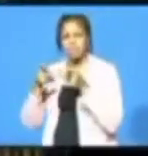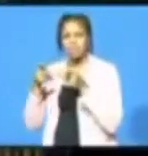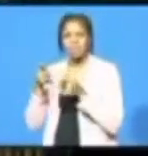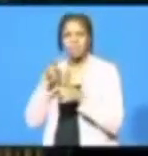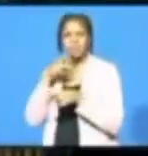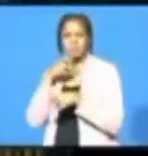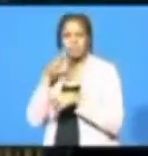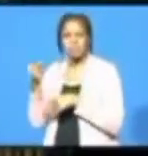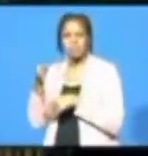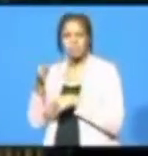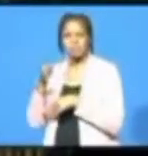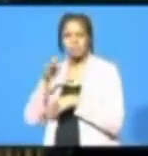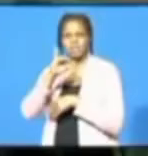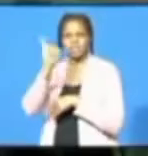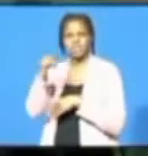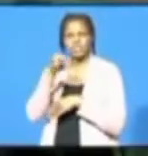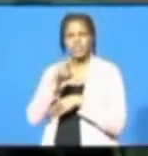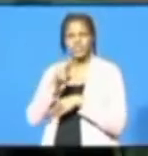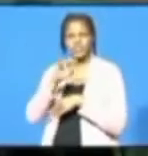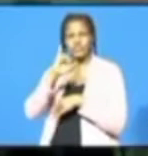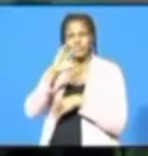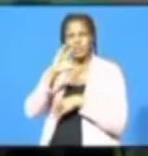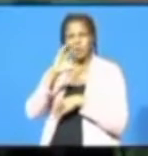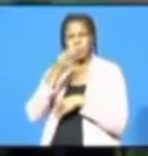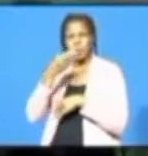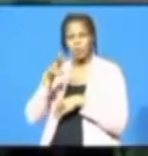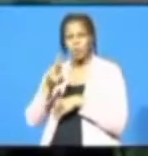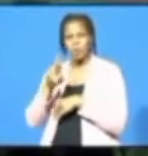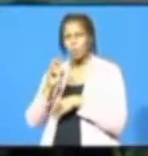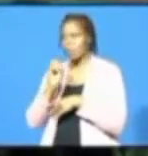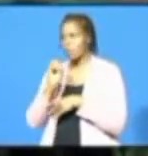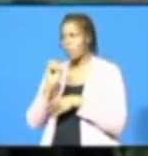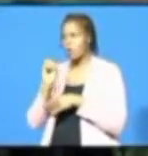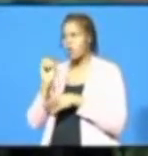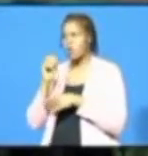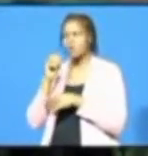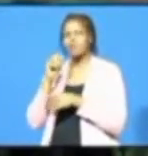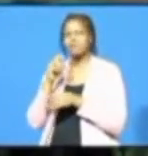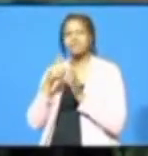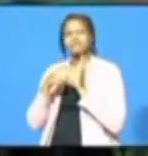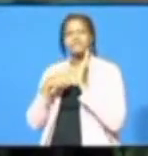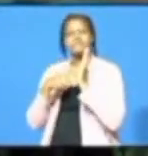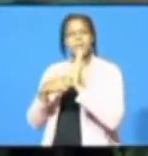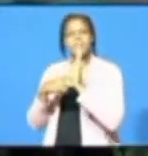preached today in pulpits.